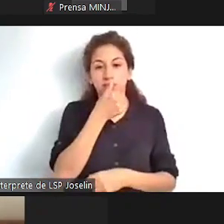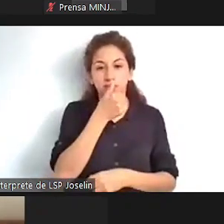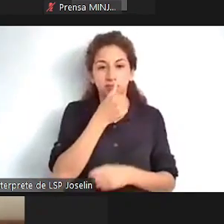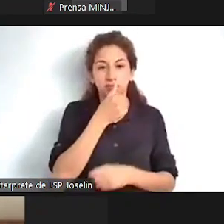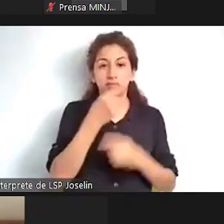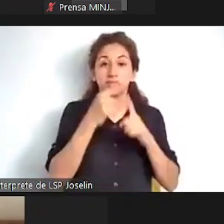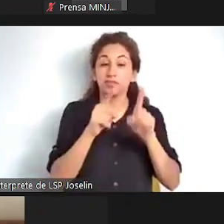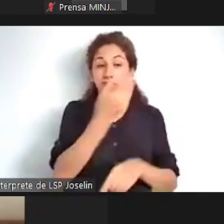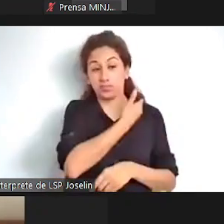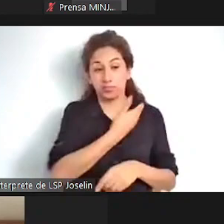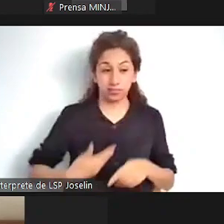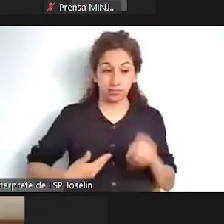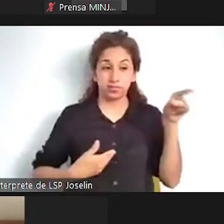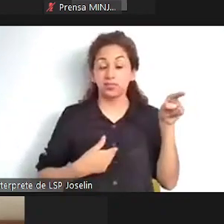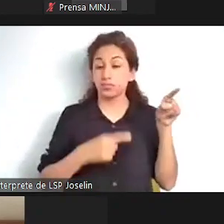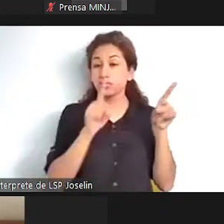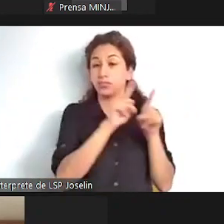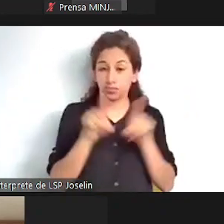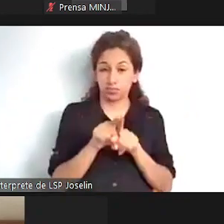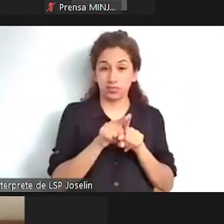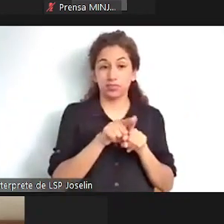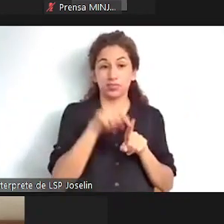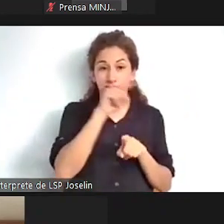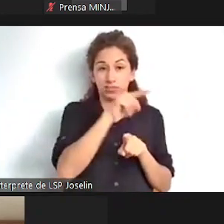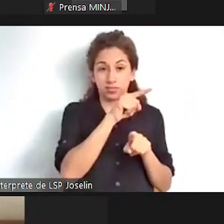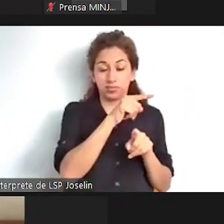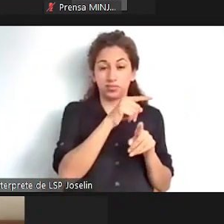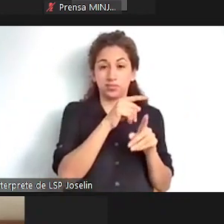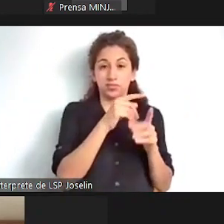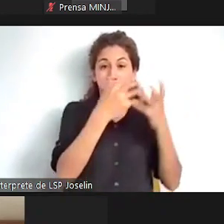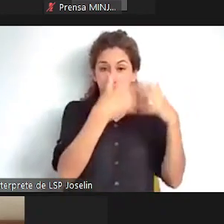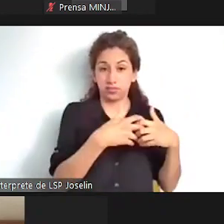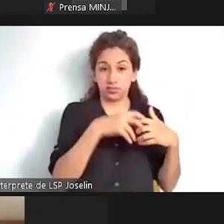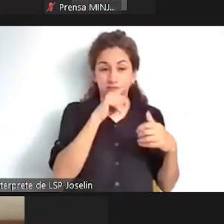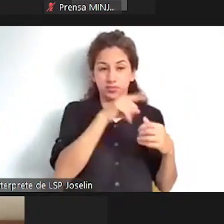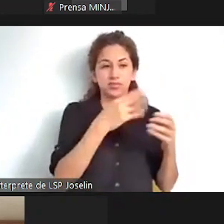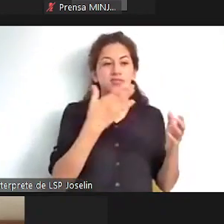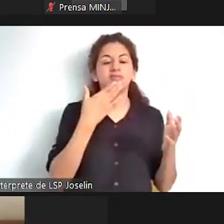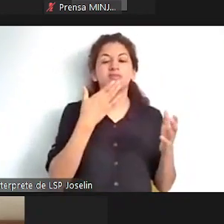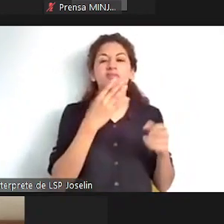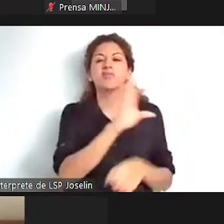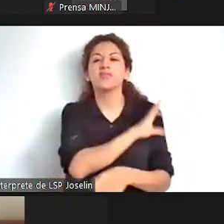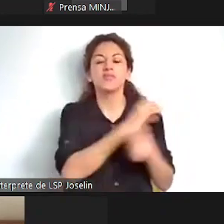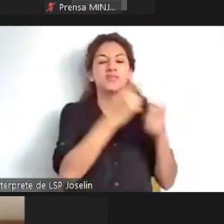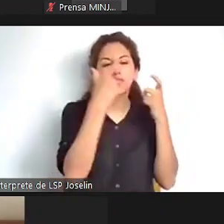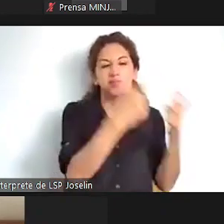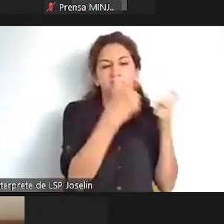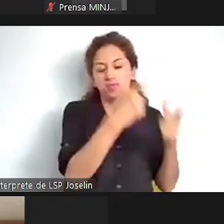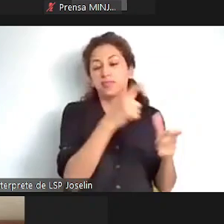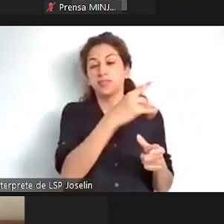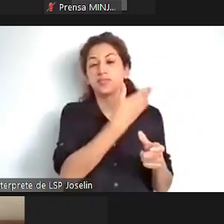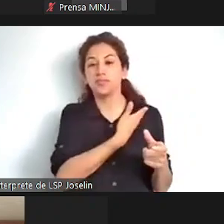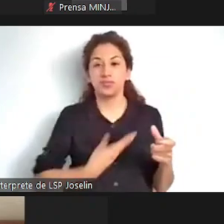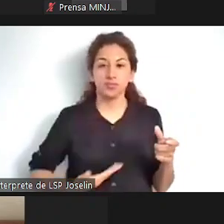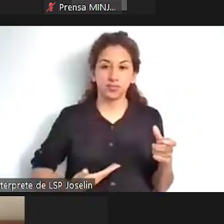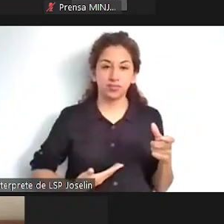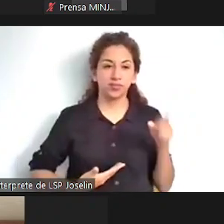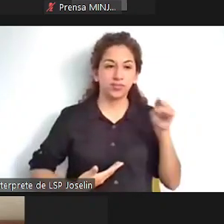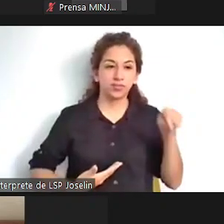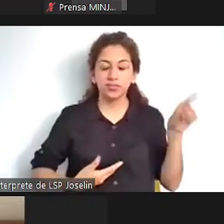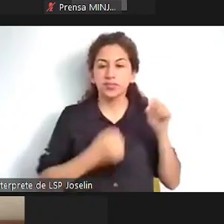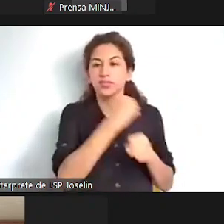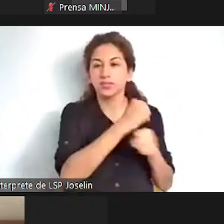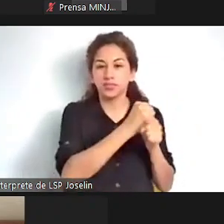not forget that the government is also employer and it also lacks has lack suffer compliances who